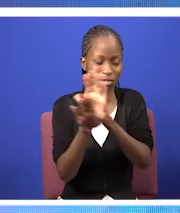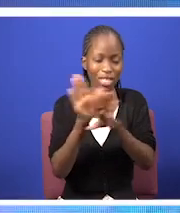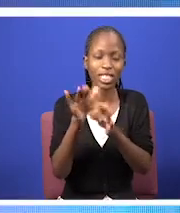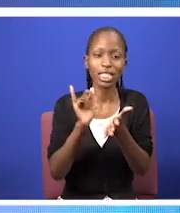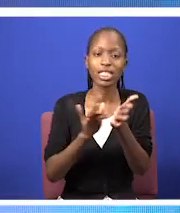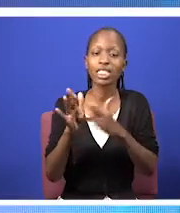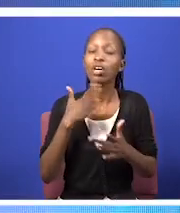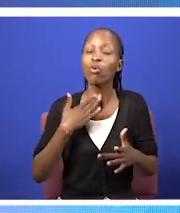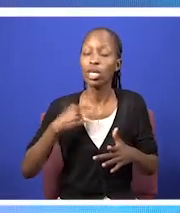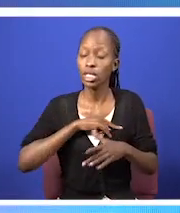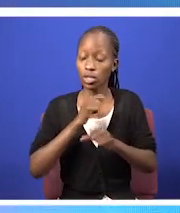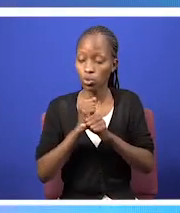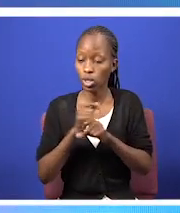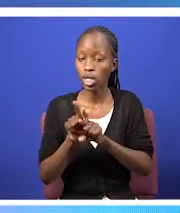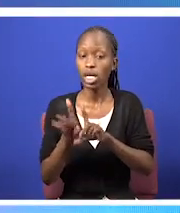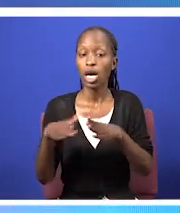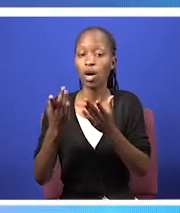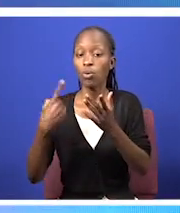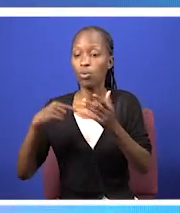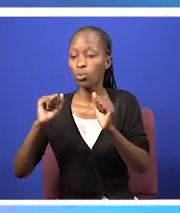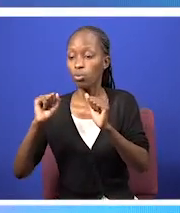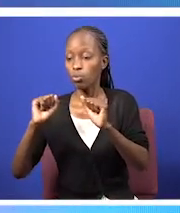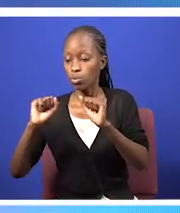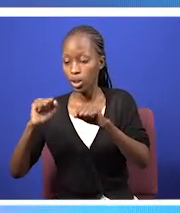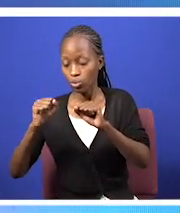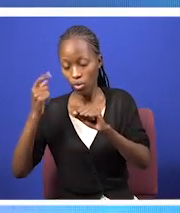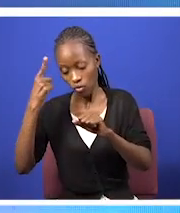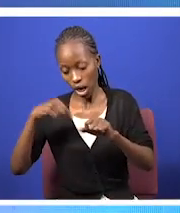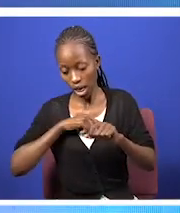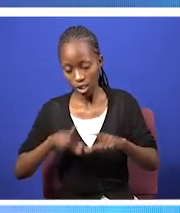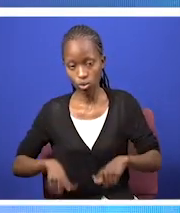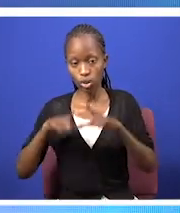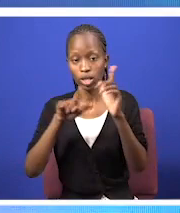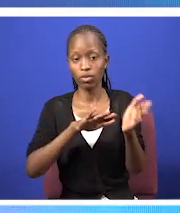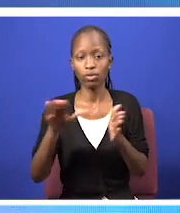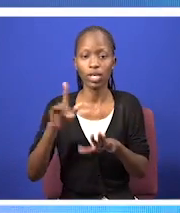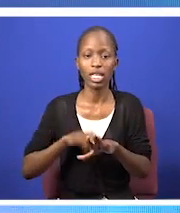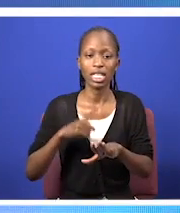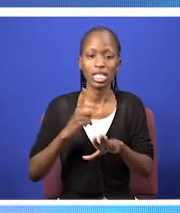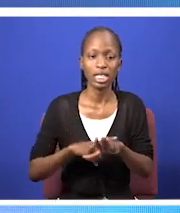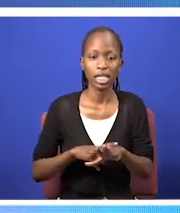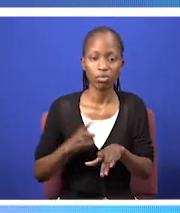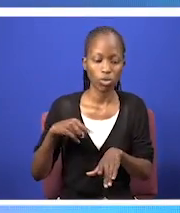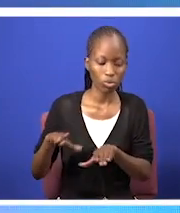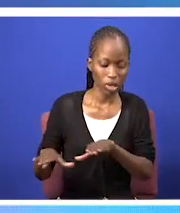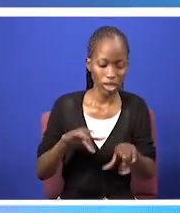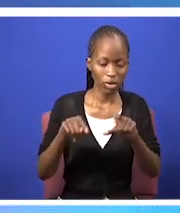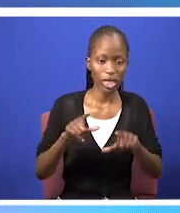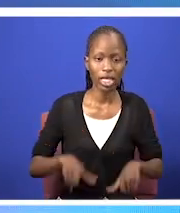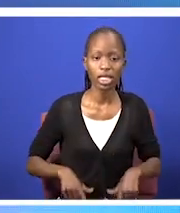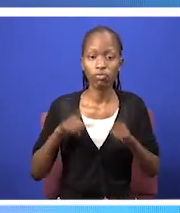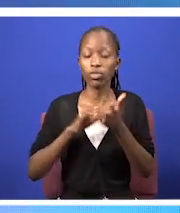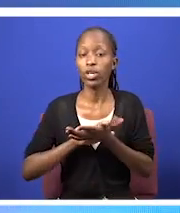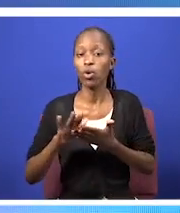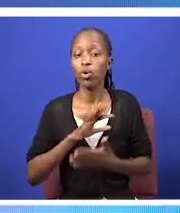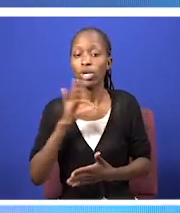things that Jesus wants us to do and how we can live. When we struggle or falter in this life, it